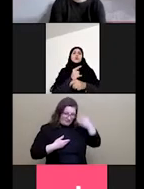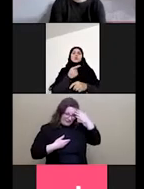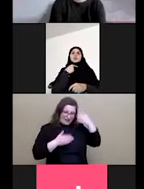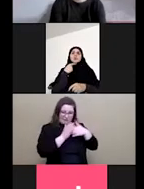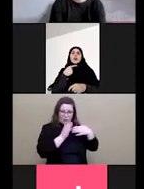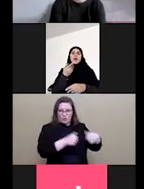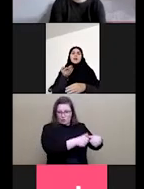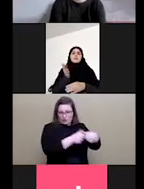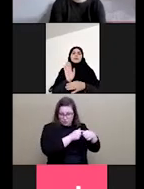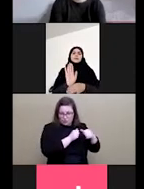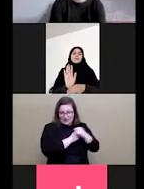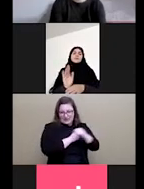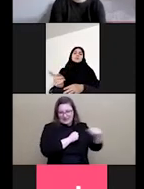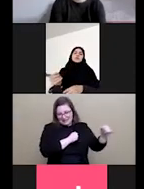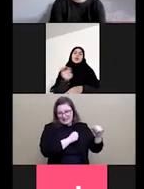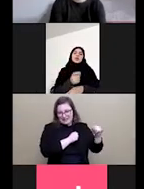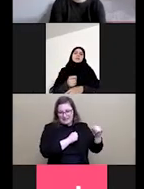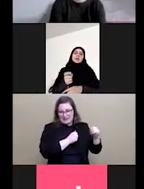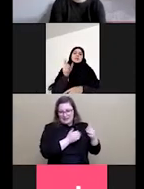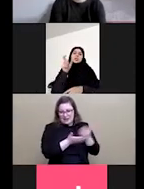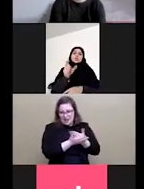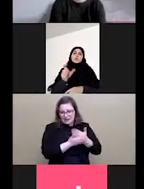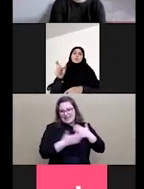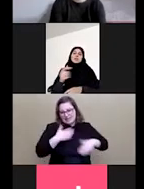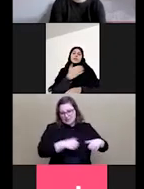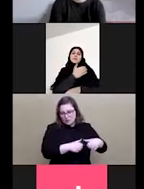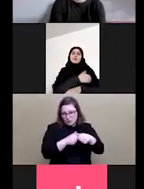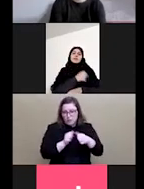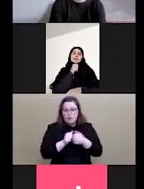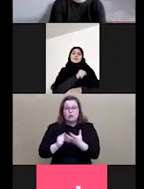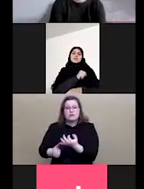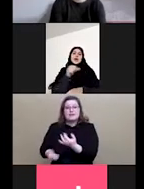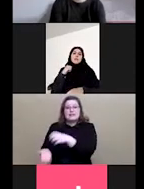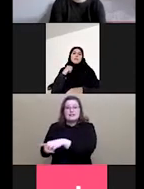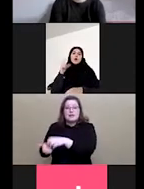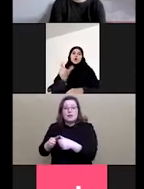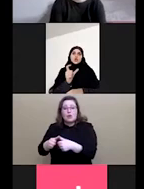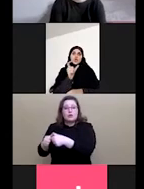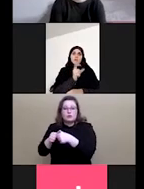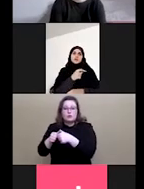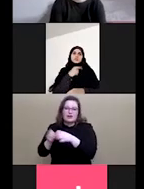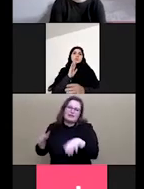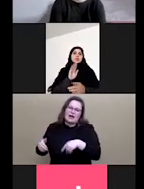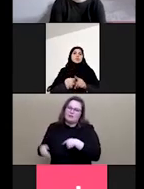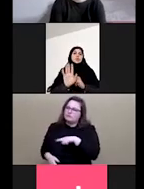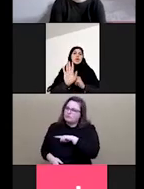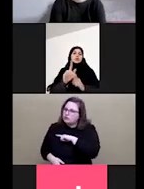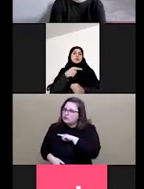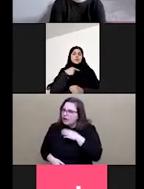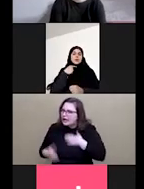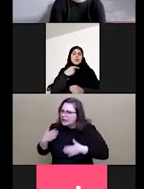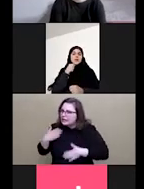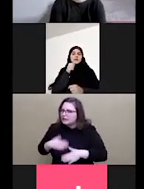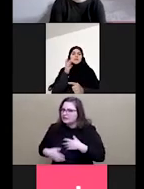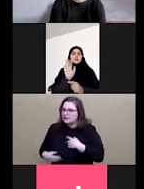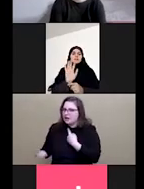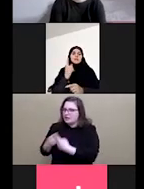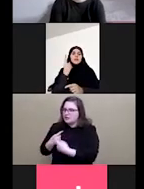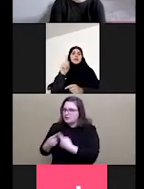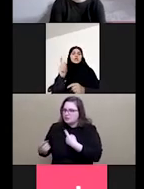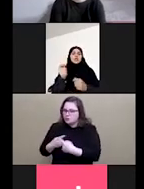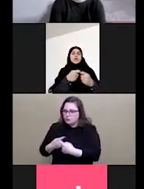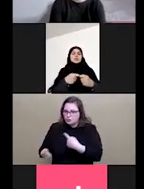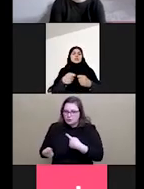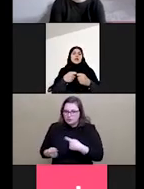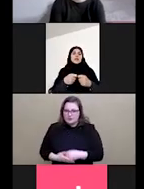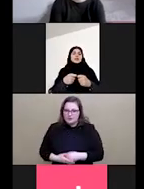also one civil society organization that we had a very interesting conversation about this, which is